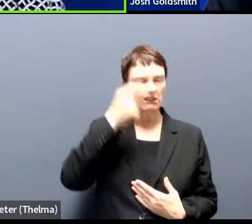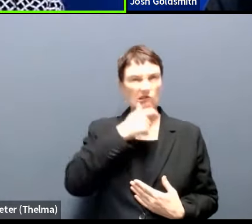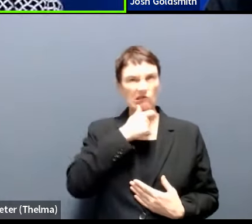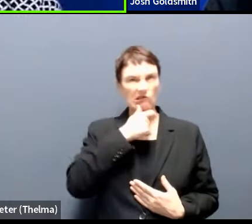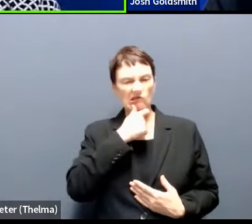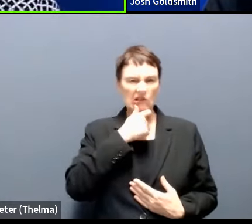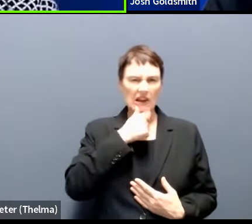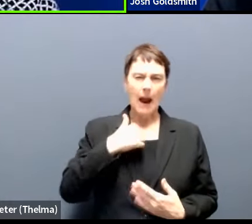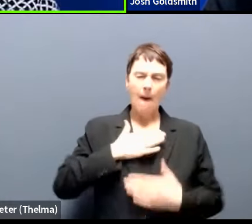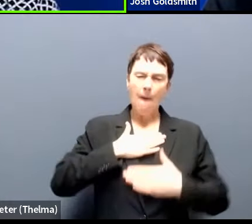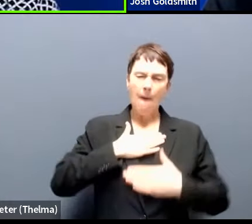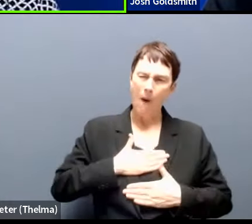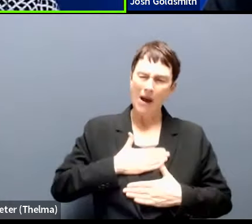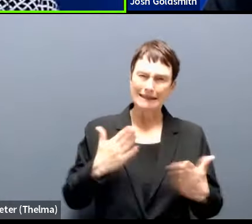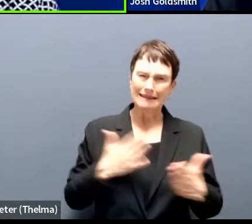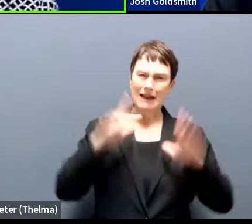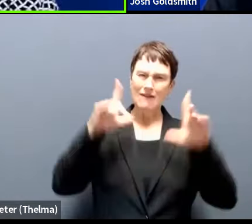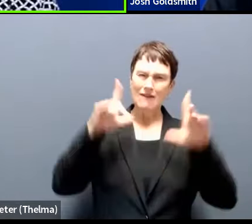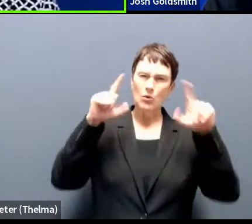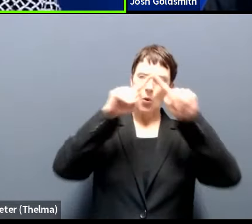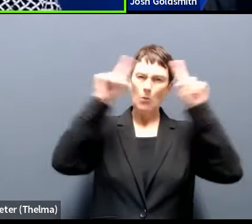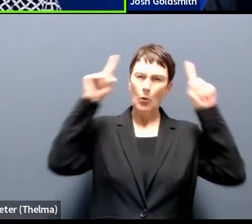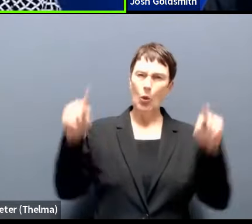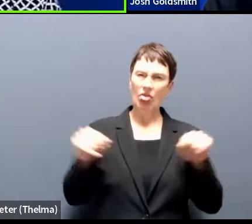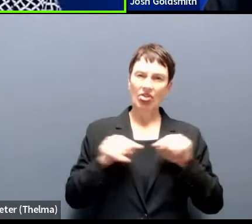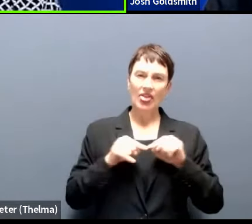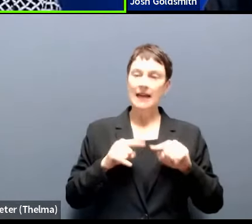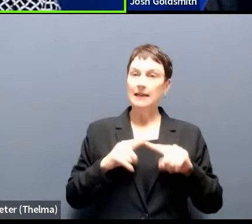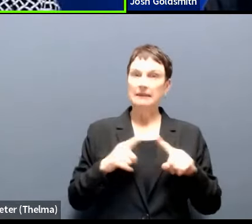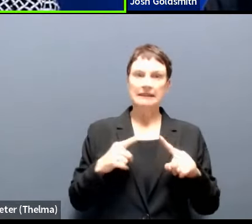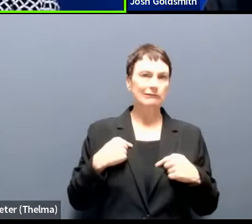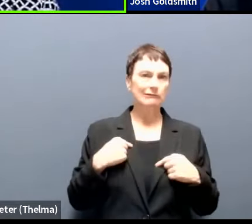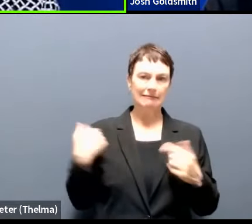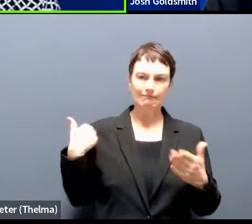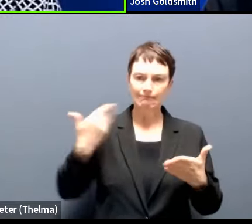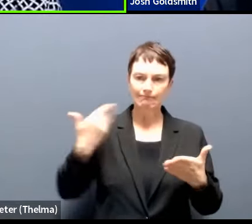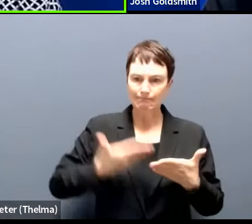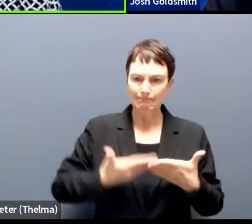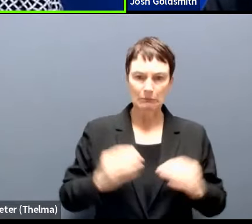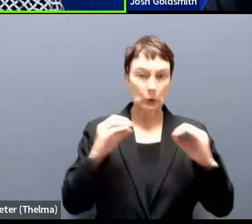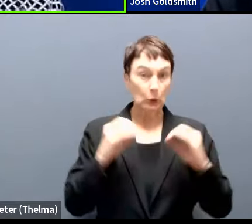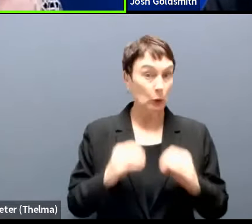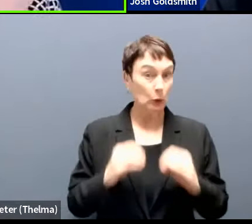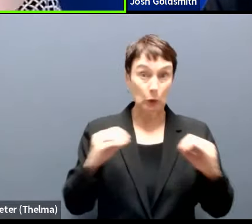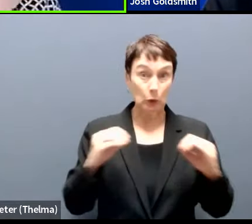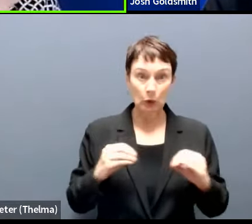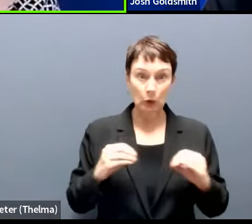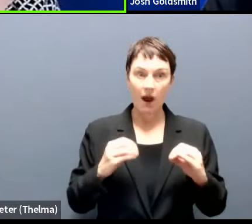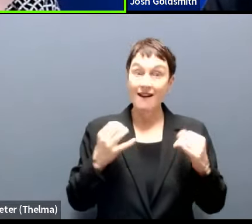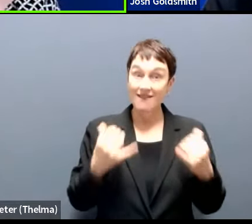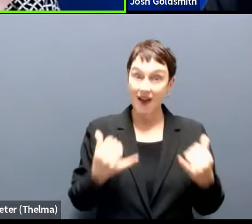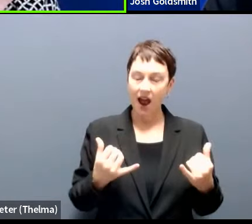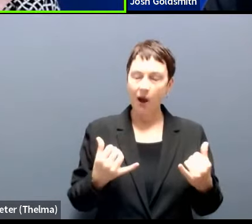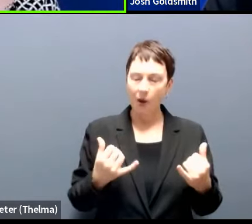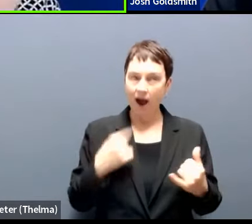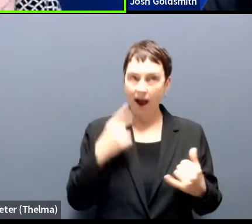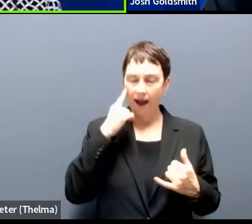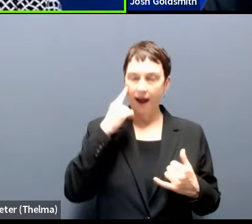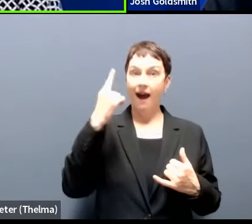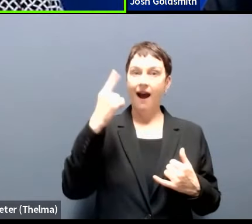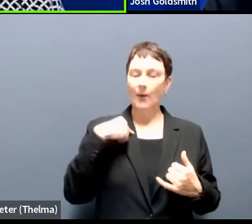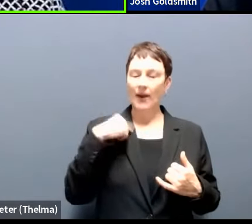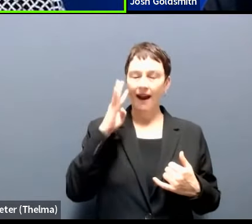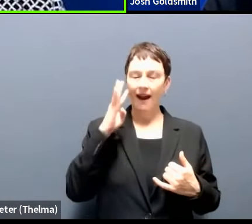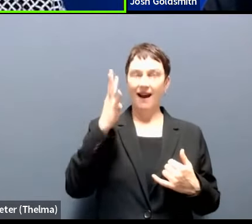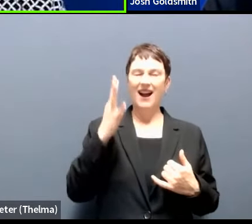So for this summit, we said, we have to do it. We have to do it. And we are so glad that we did, because as everything else, of course, it's work